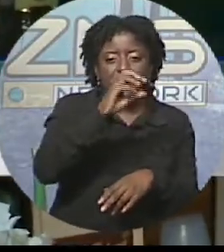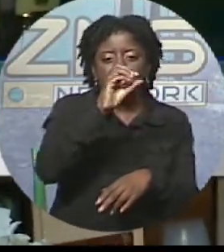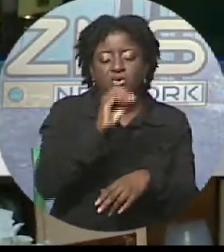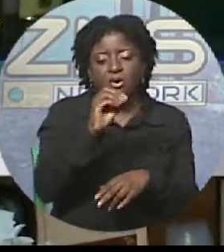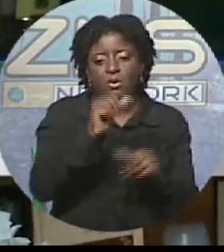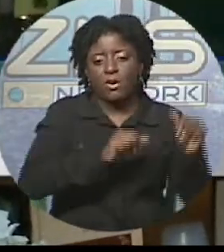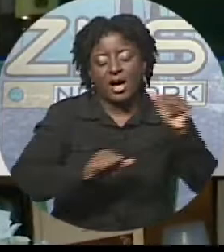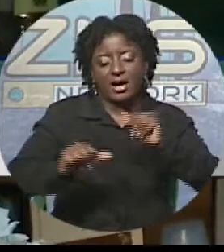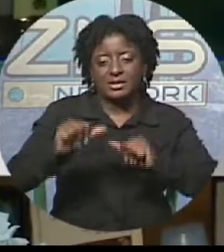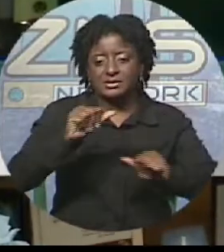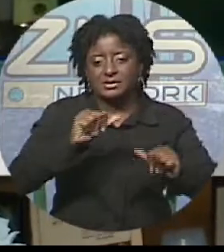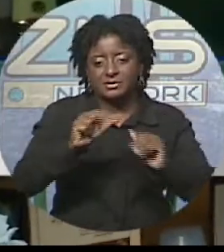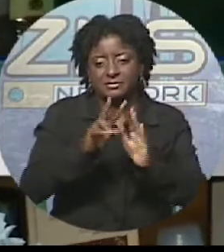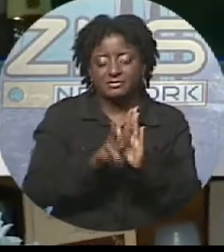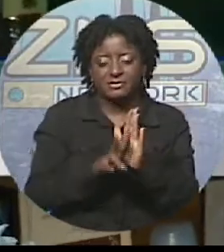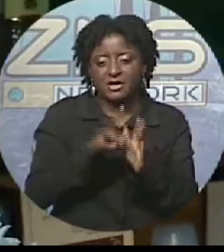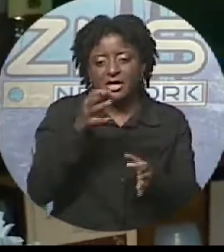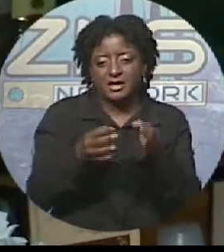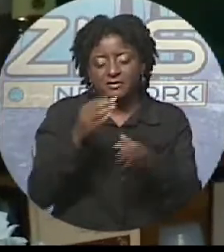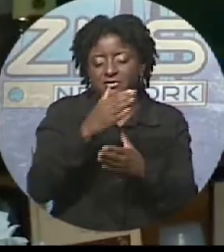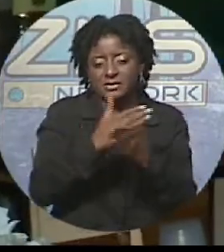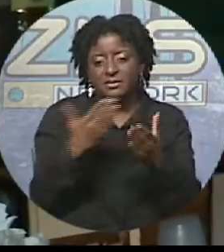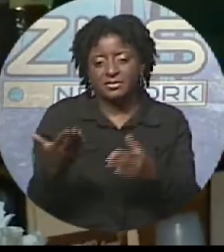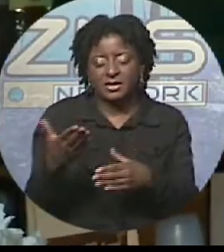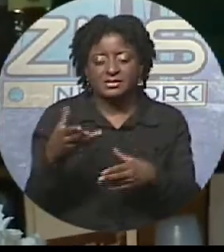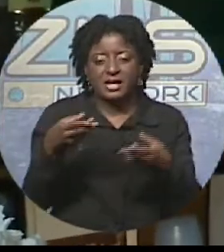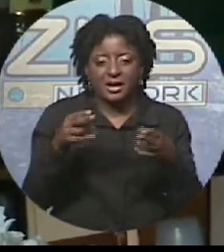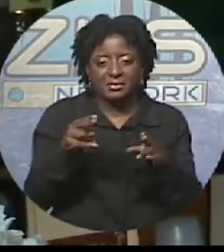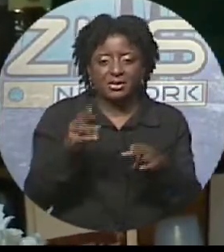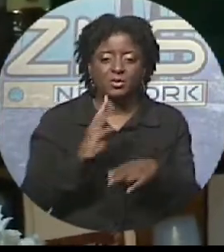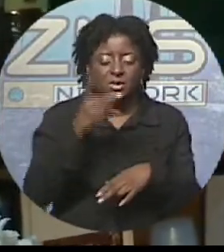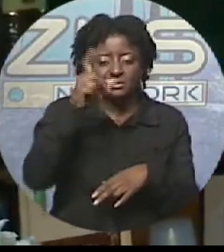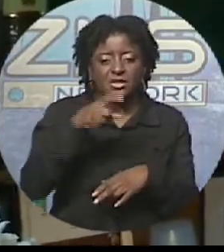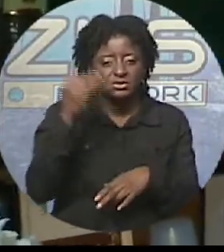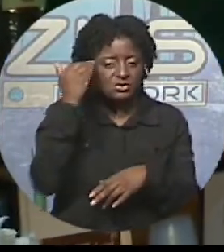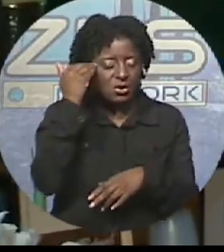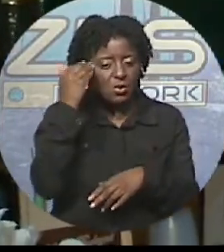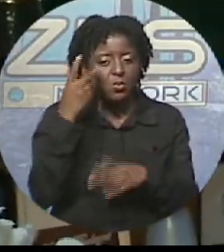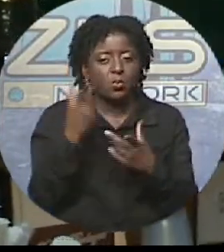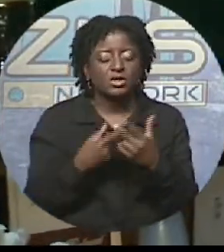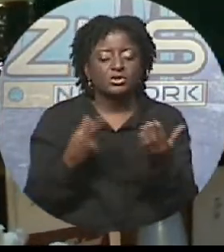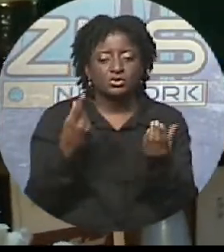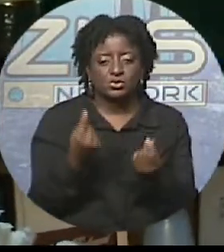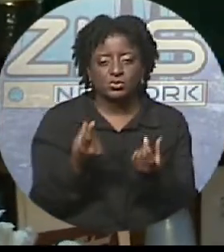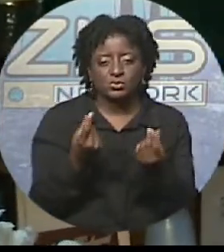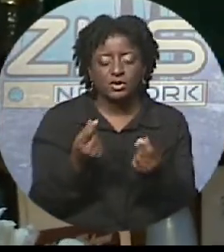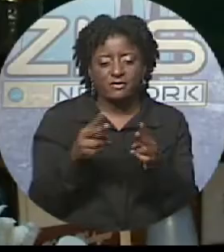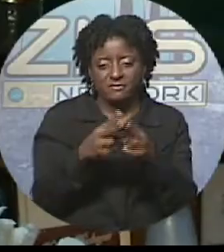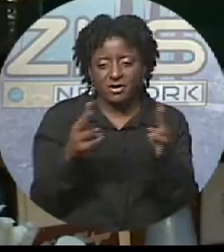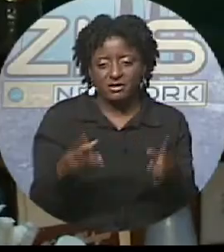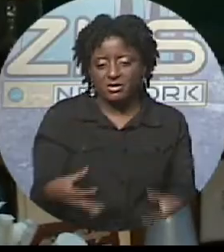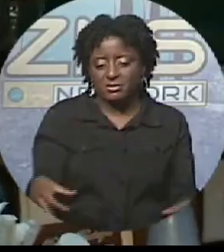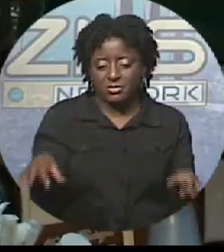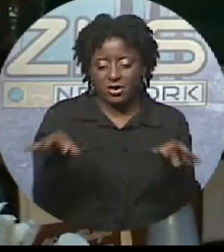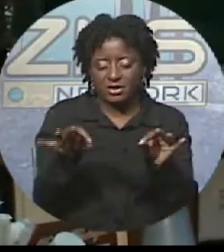happen, or what to do if certain things happen, what are you going to do? It's very important